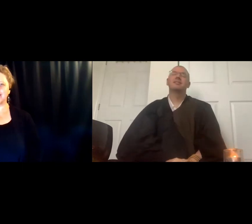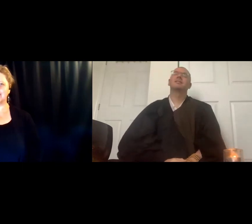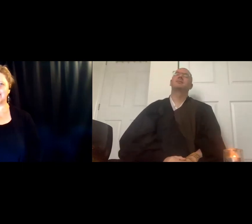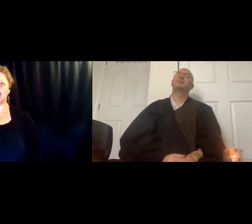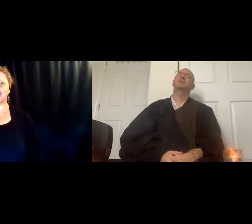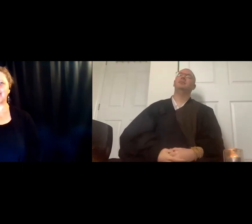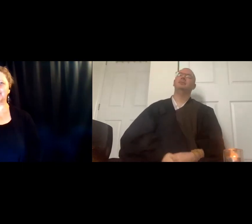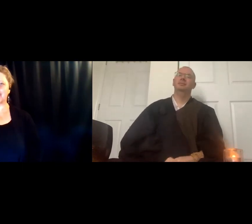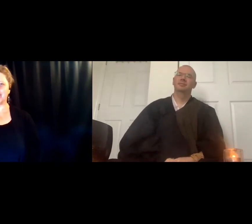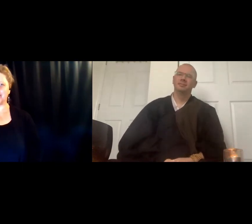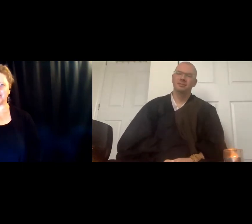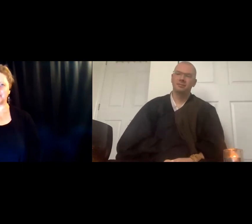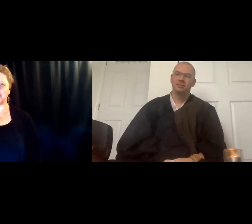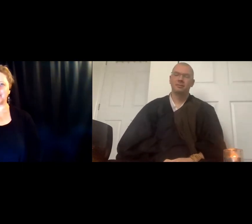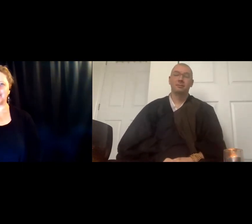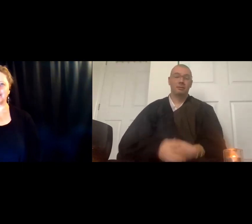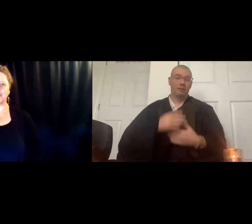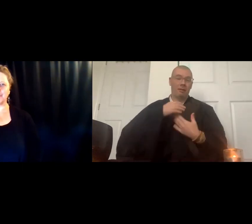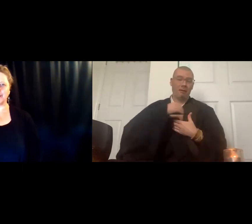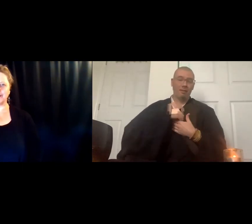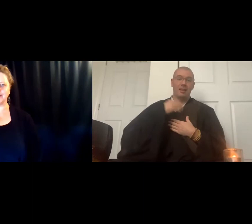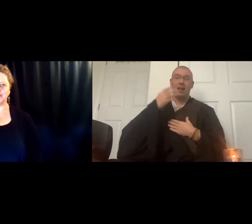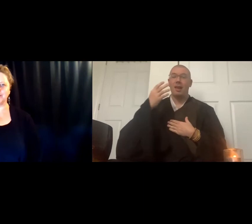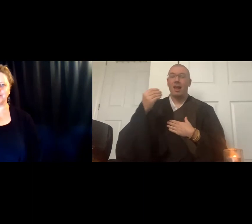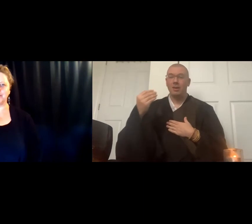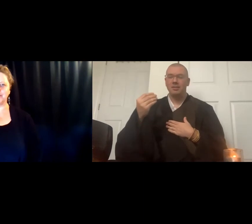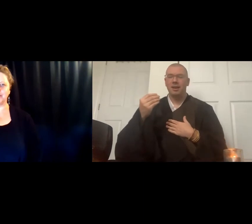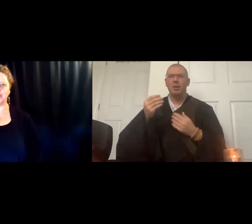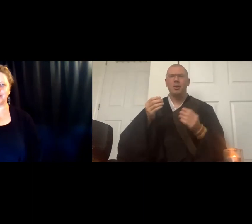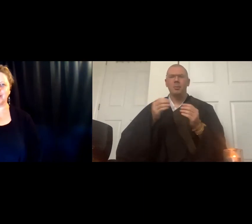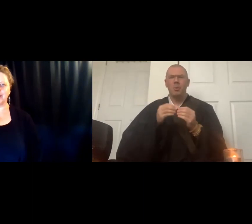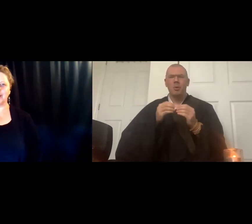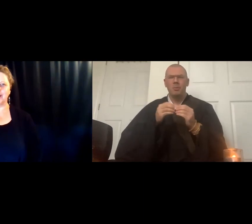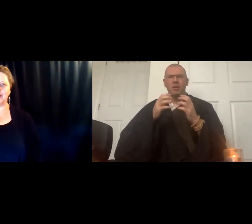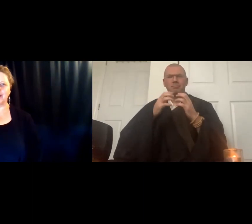the things that are outside of us when our gate is open.